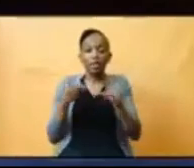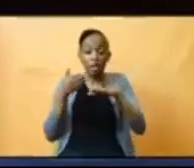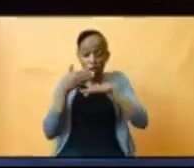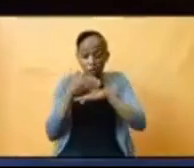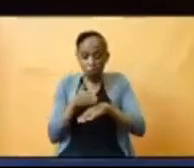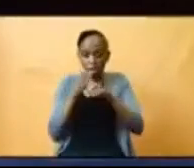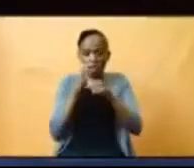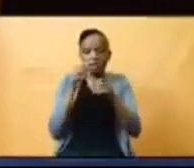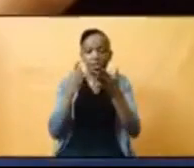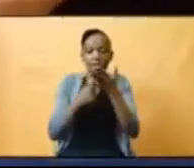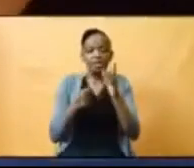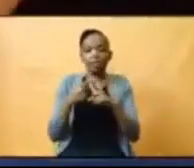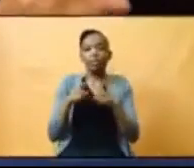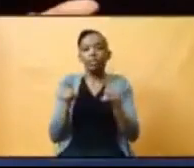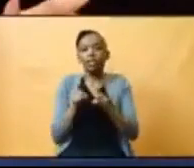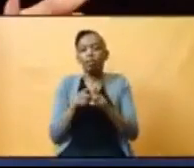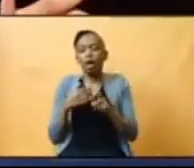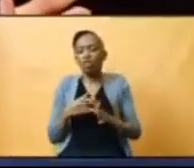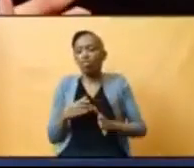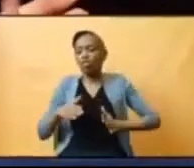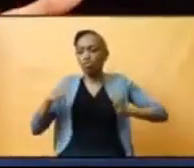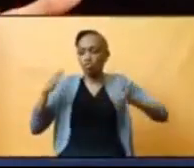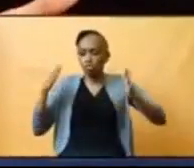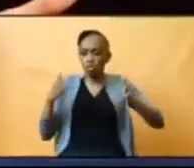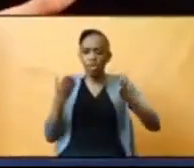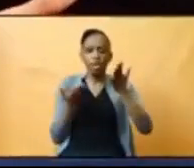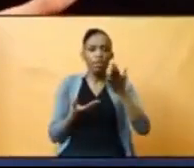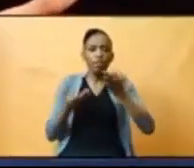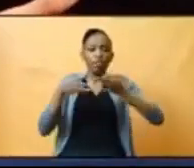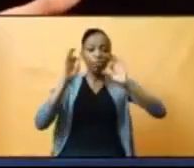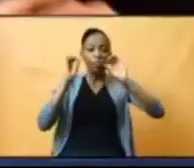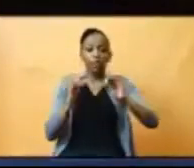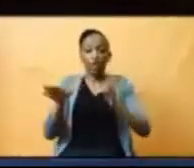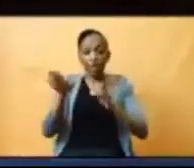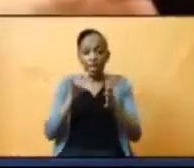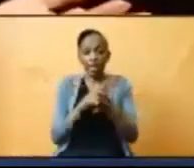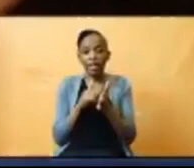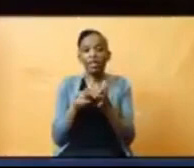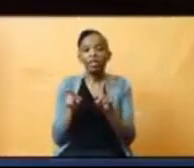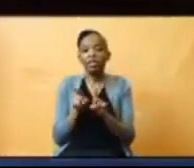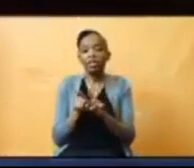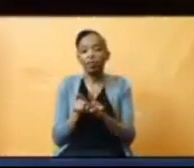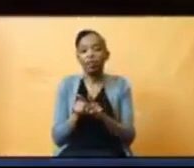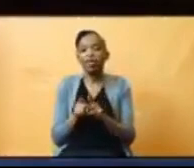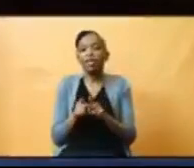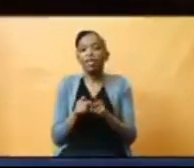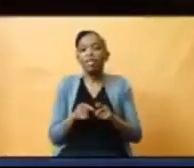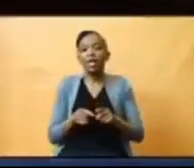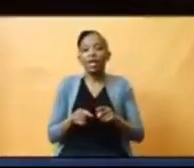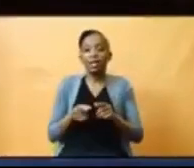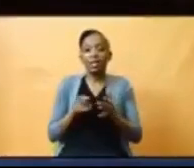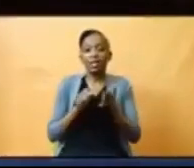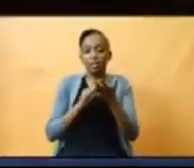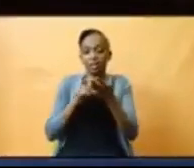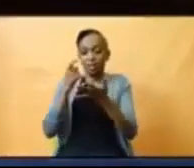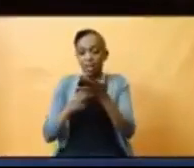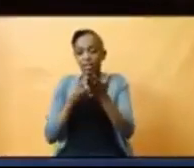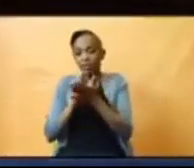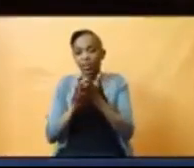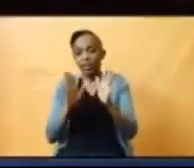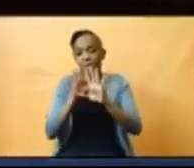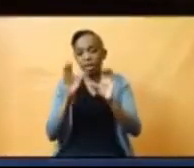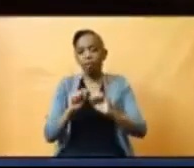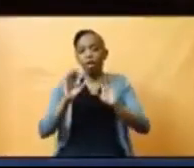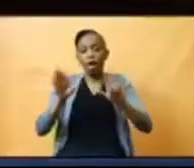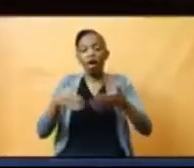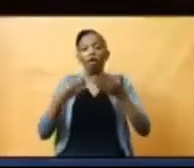overtaxed, but also we have a huge informal sector that isn't in the formal tax-based system. How can we